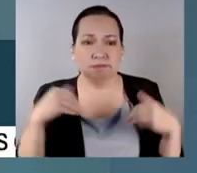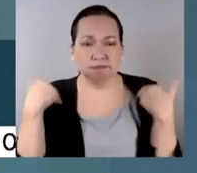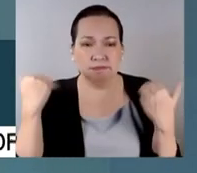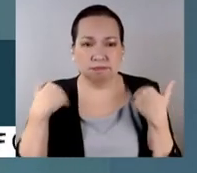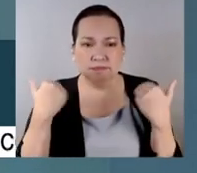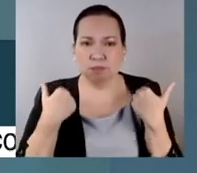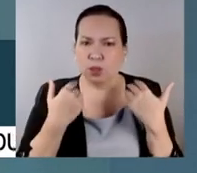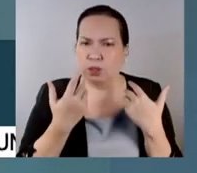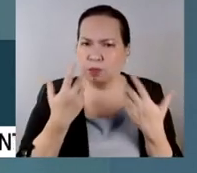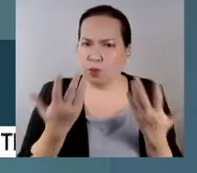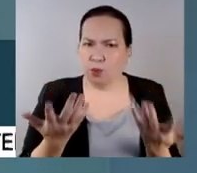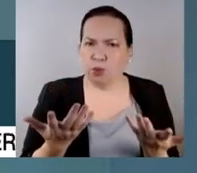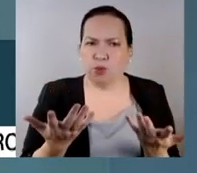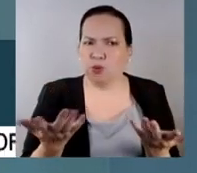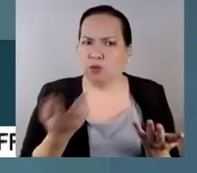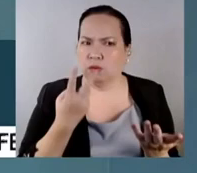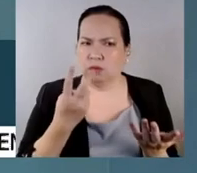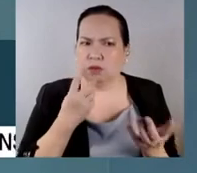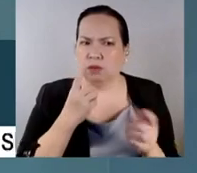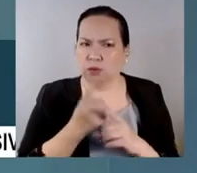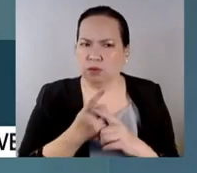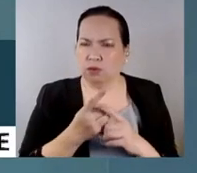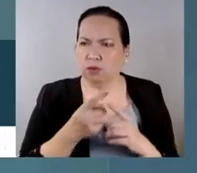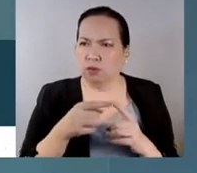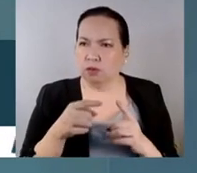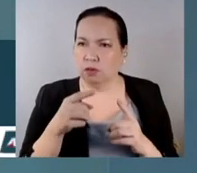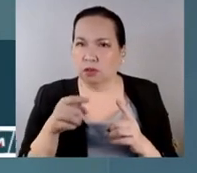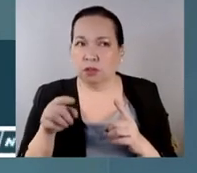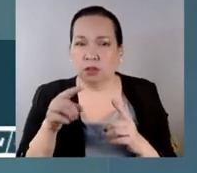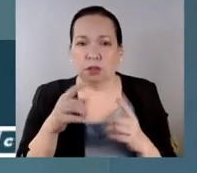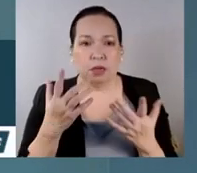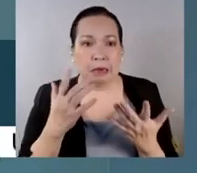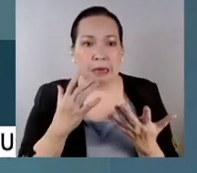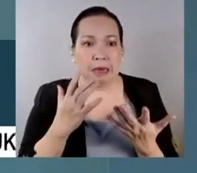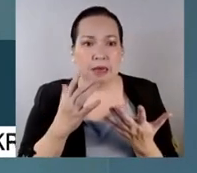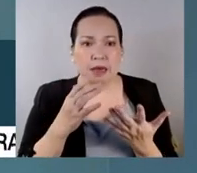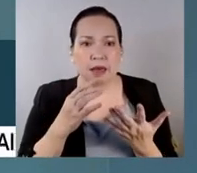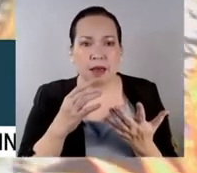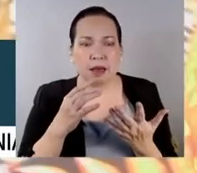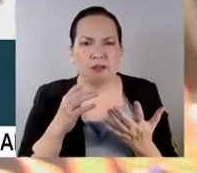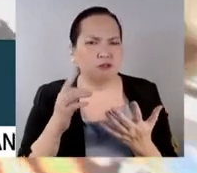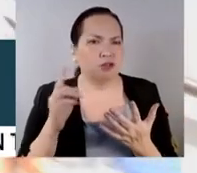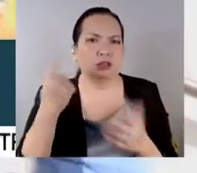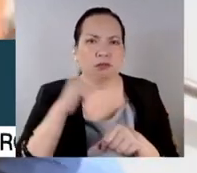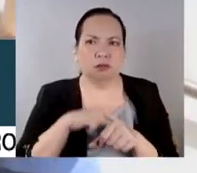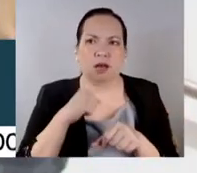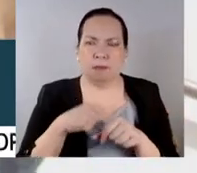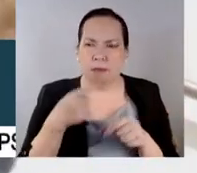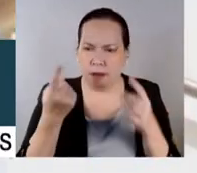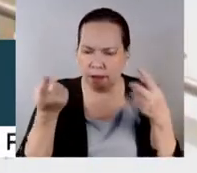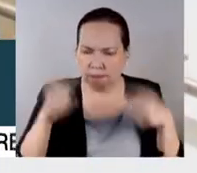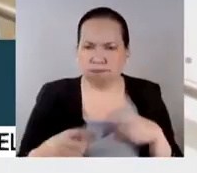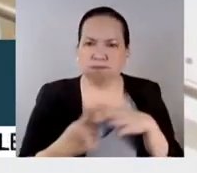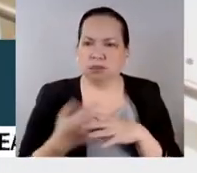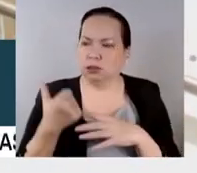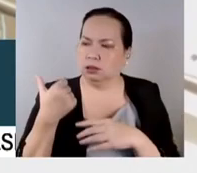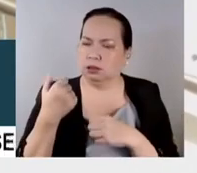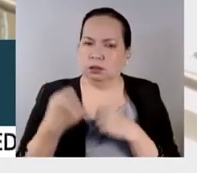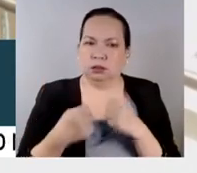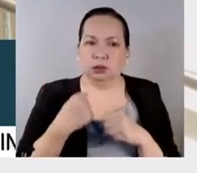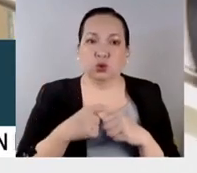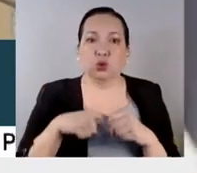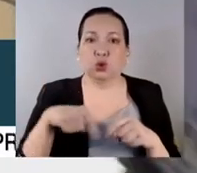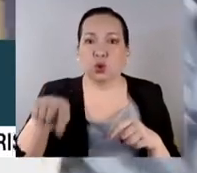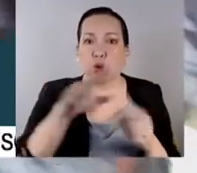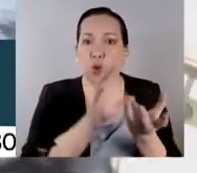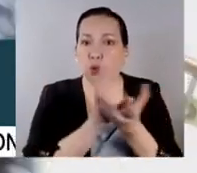of anti-sentiment, anti-against this community in decades. The faith community has mixed views on gay rights, and at